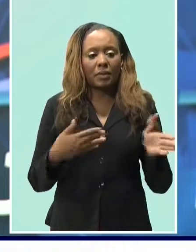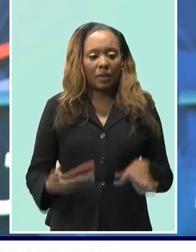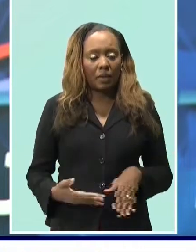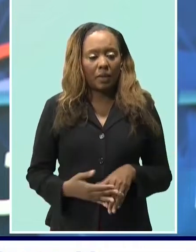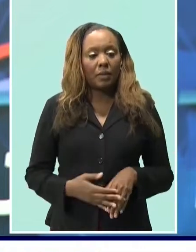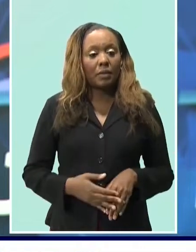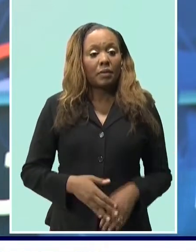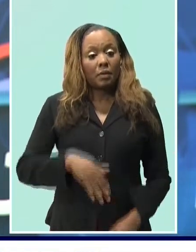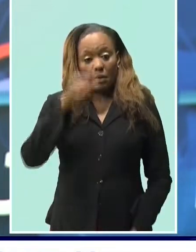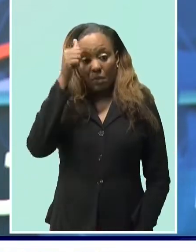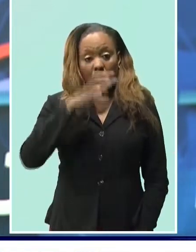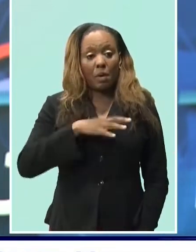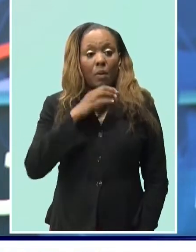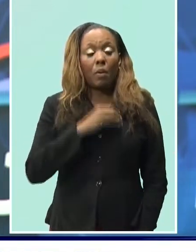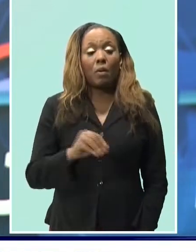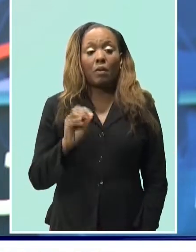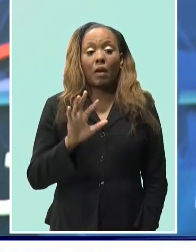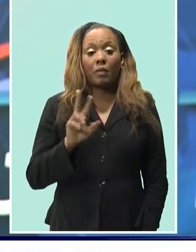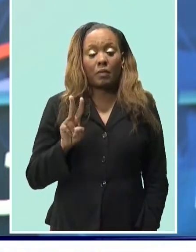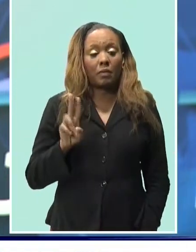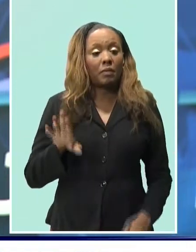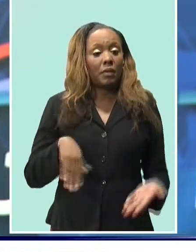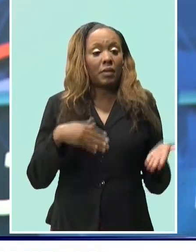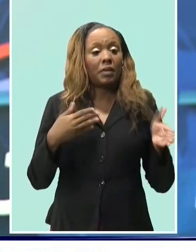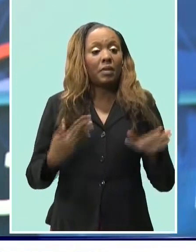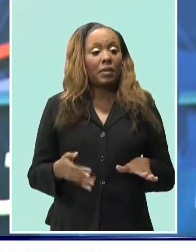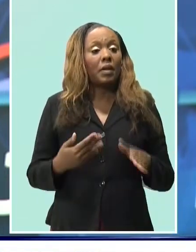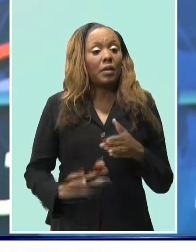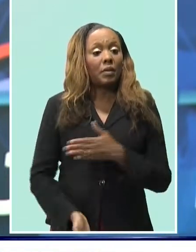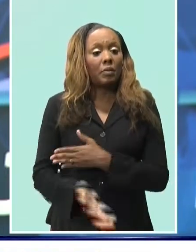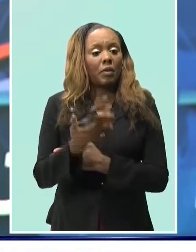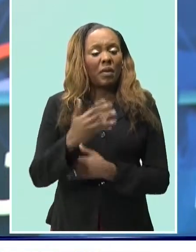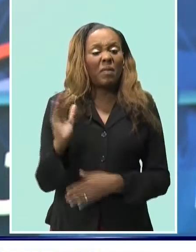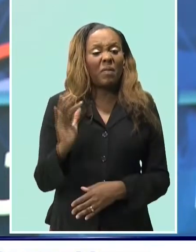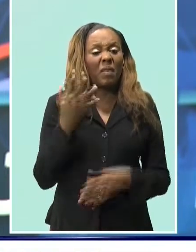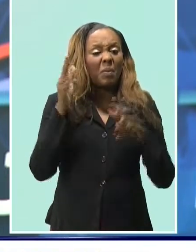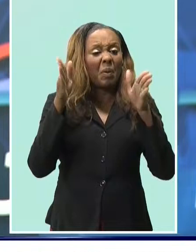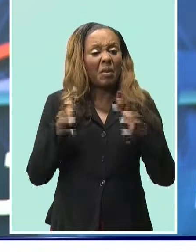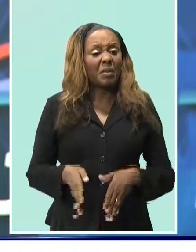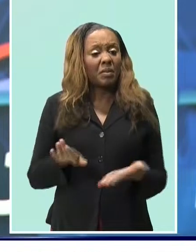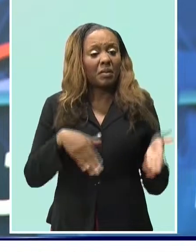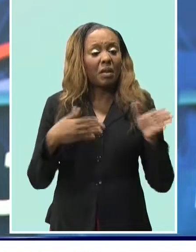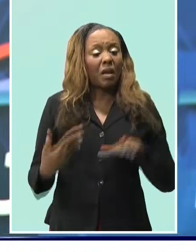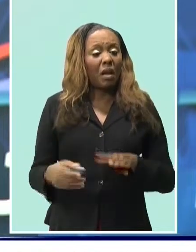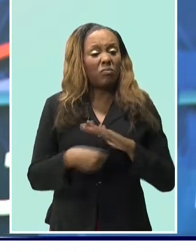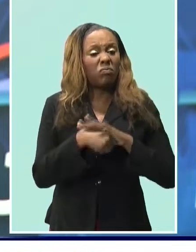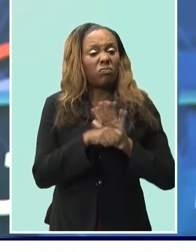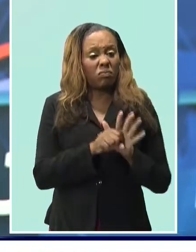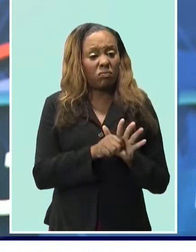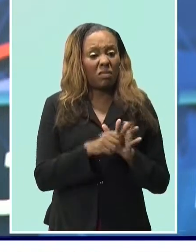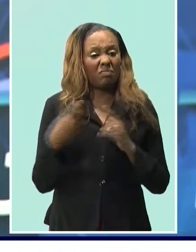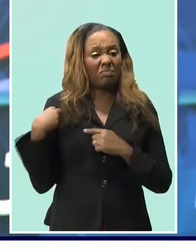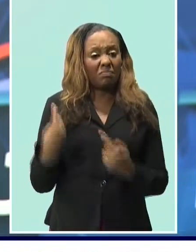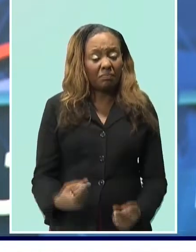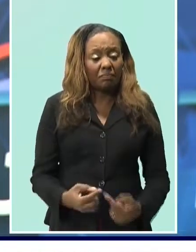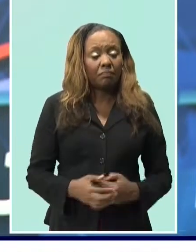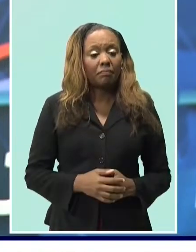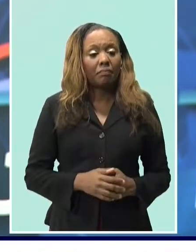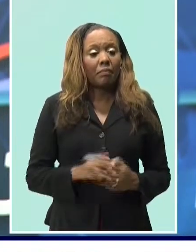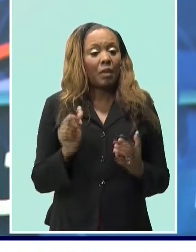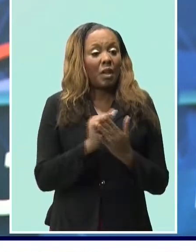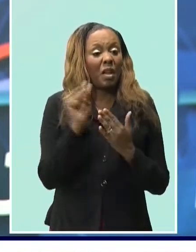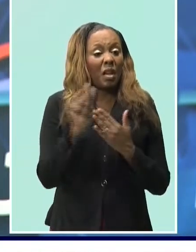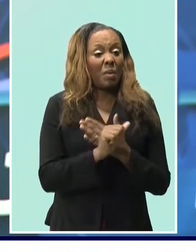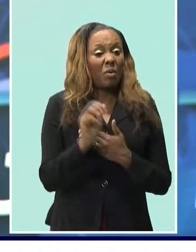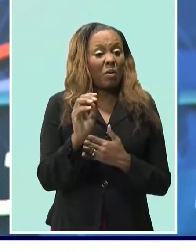52-year-old Barbadian man who passed away this morning became the 5th person to die from COVID-19 to date. Since April 4th, 4